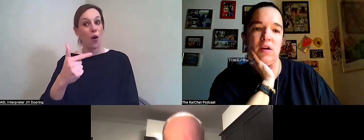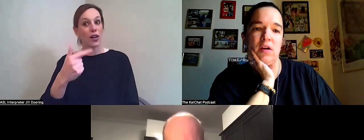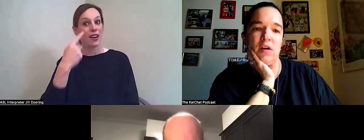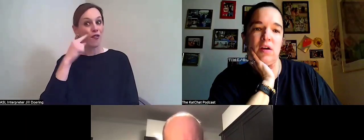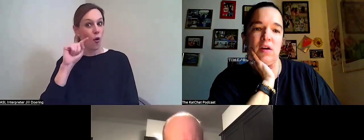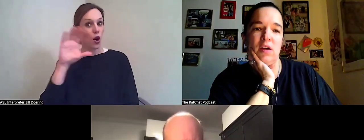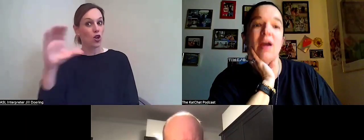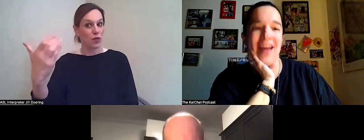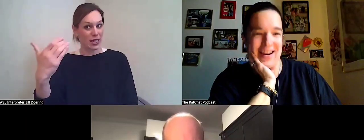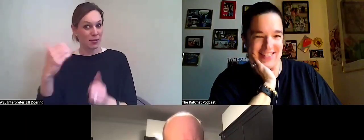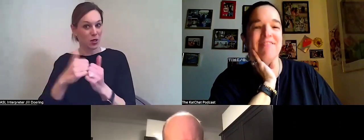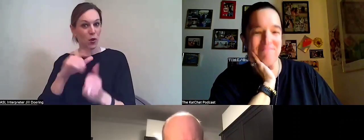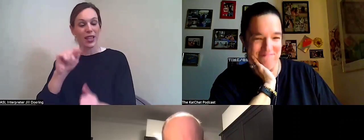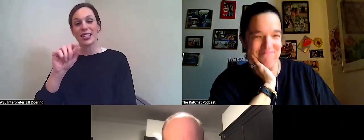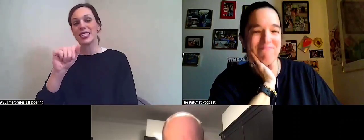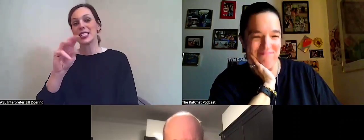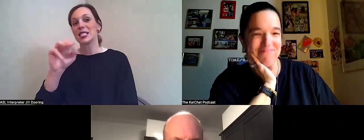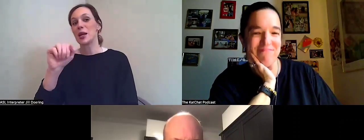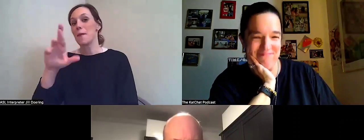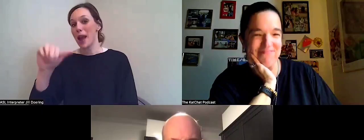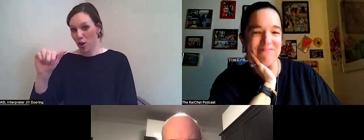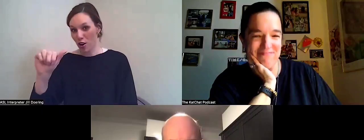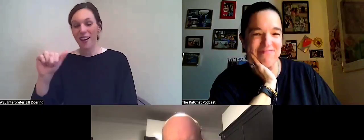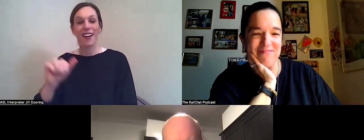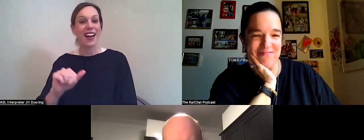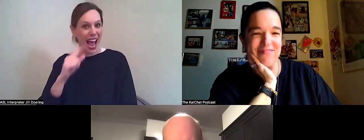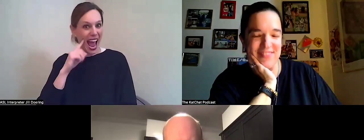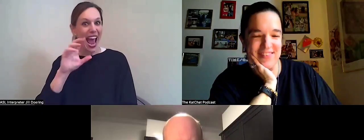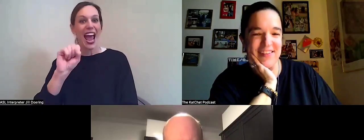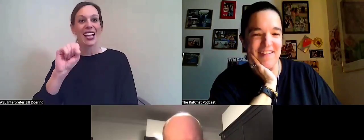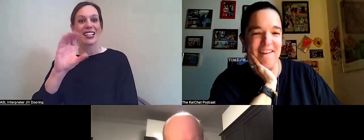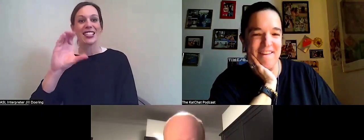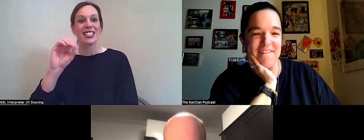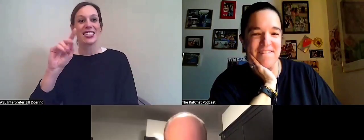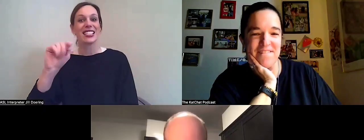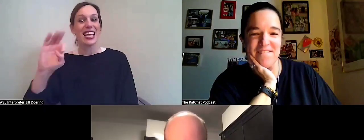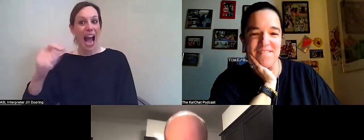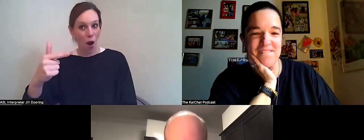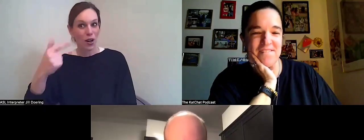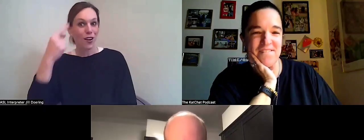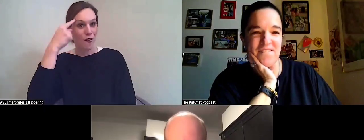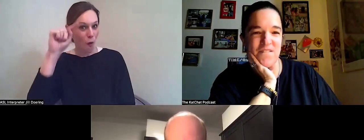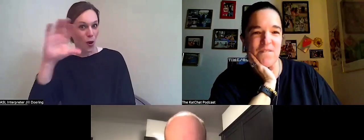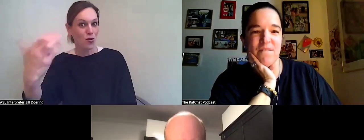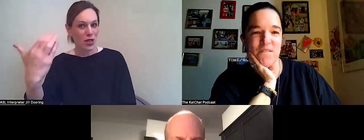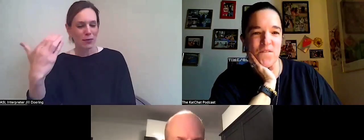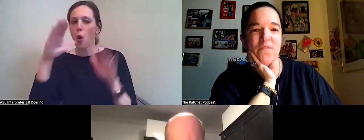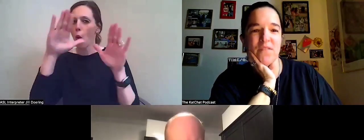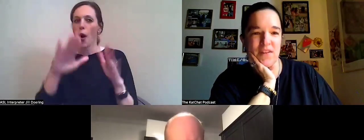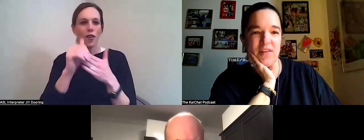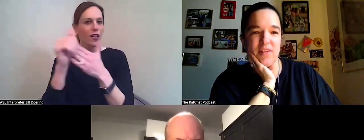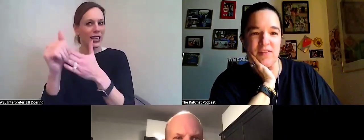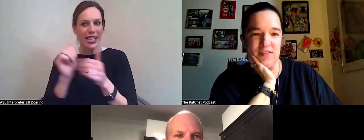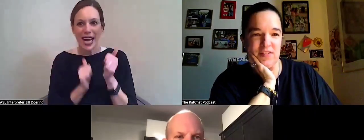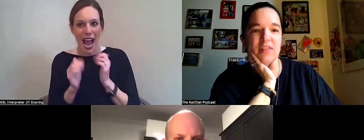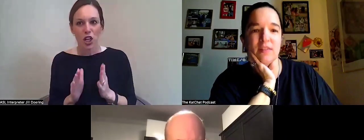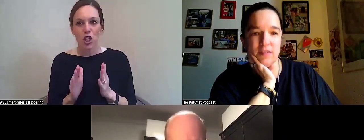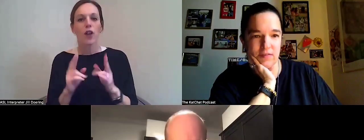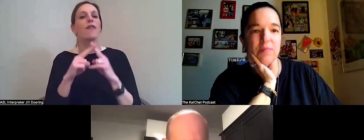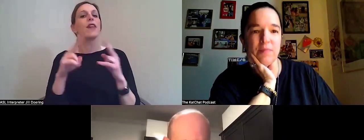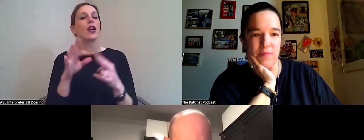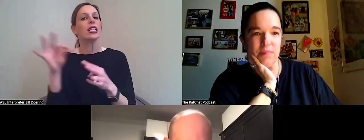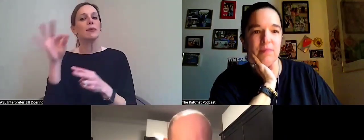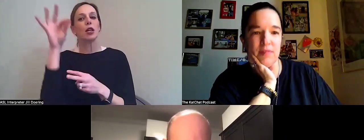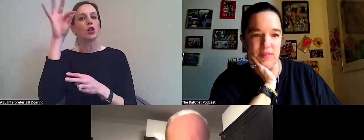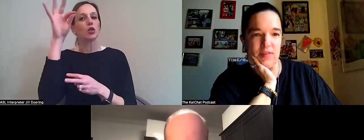Mowry and yeah. Scouting for Christmas. Um, Wonderful lead, very spiritual, big